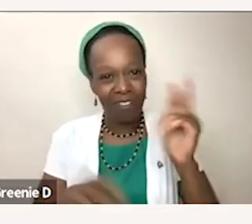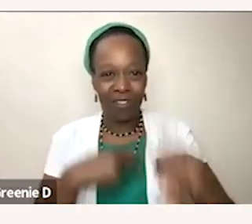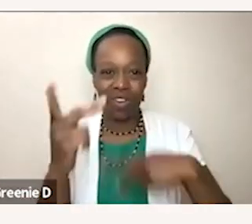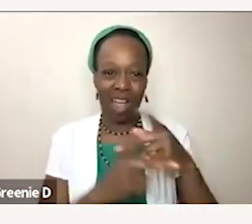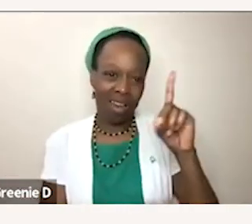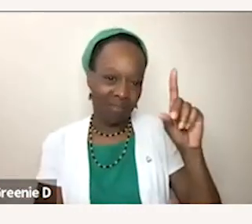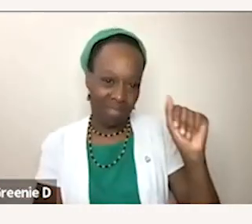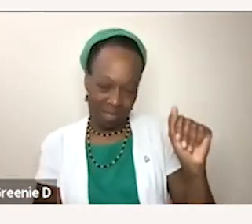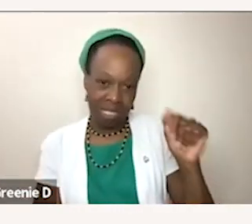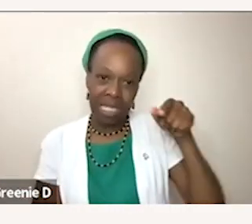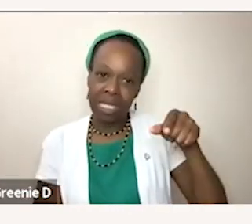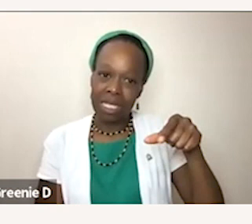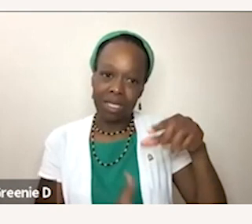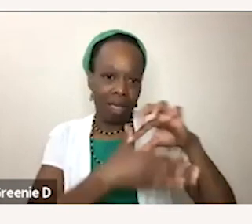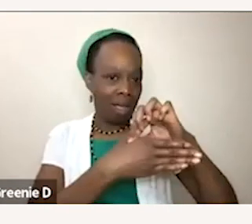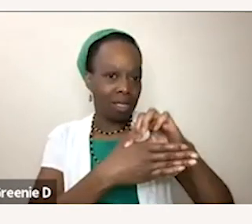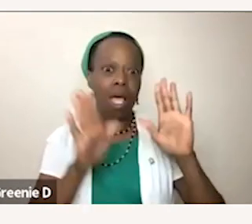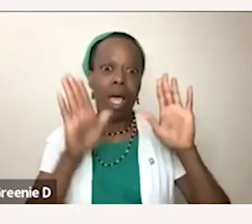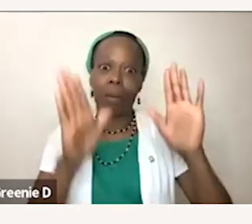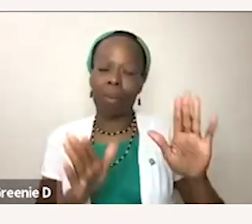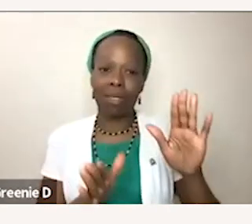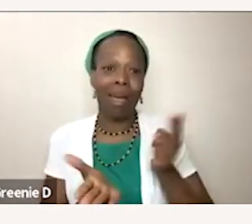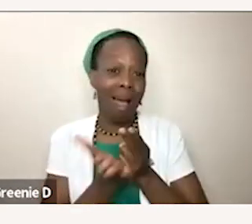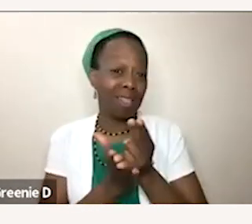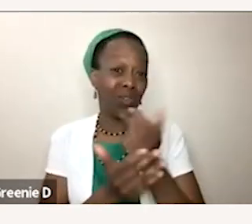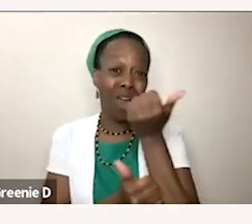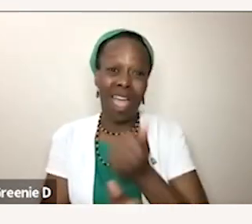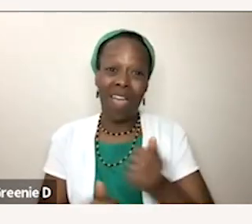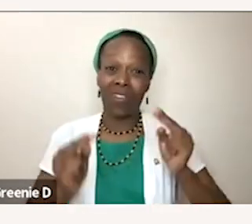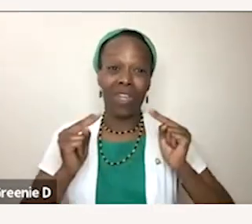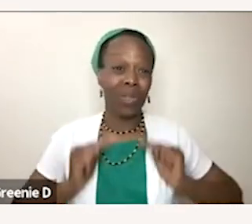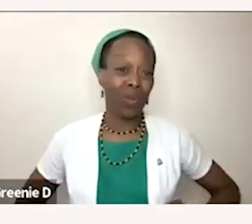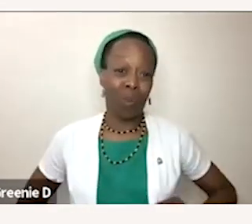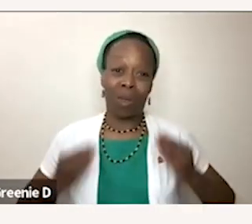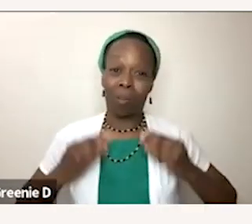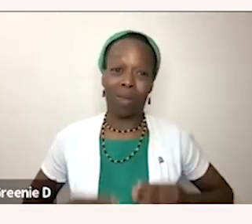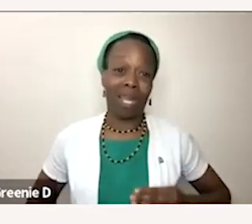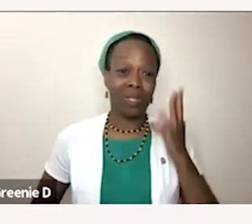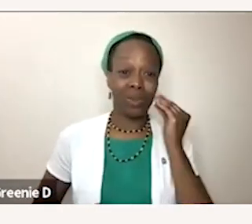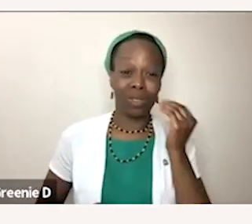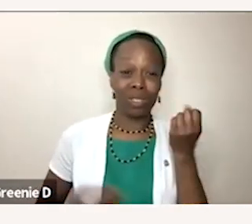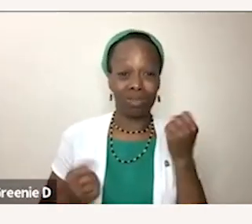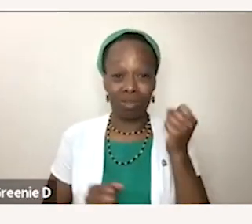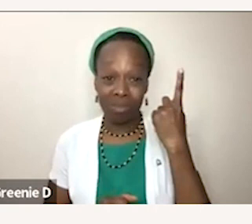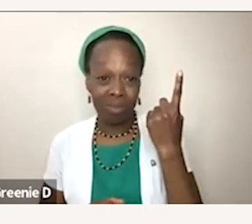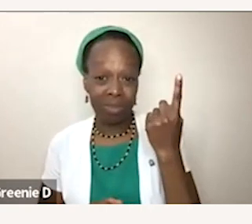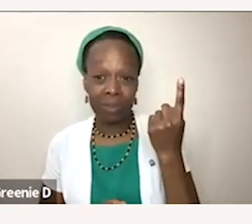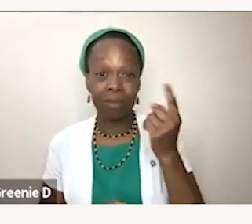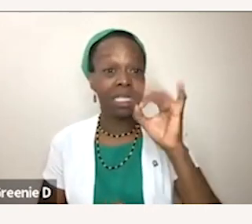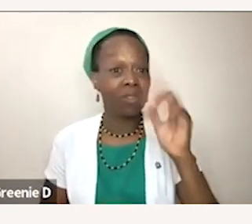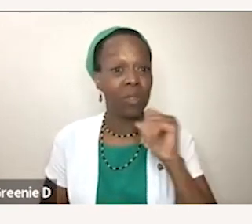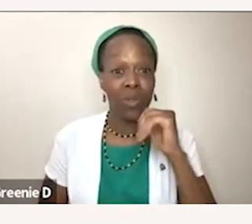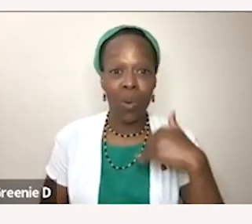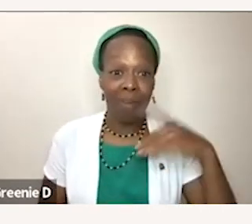disabilities. This content is amazing. And honestly, it's just for every human being to go through this and understand, because if you don't